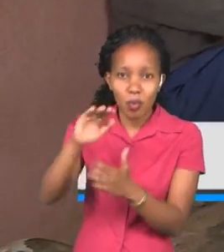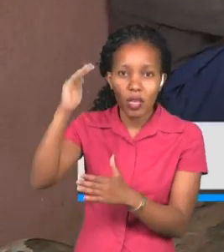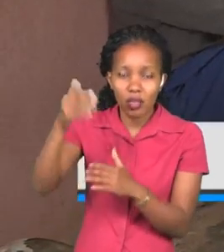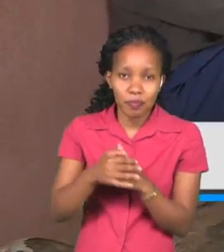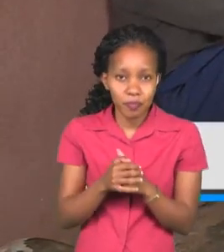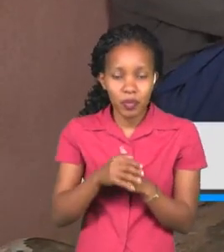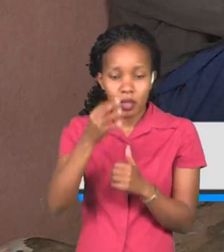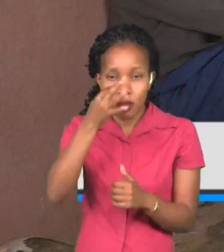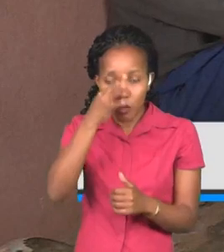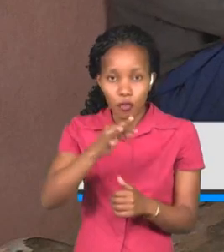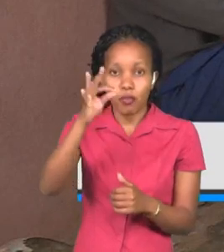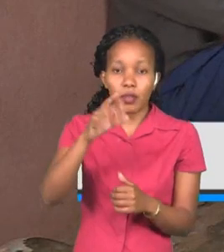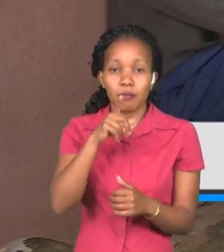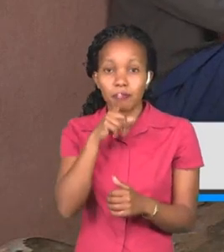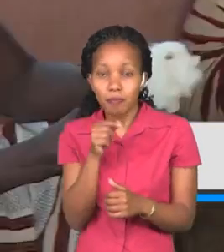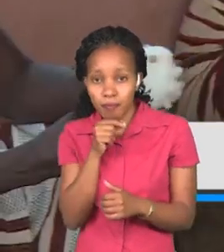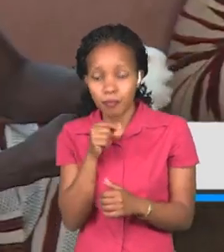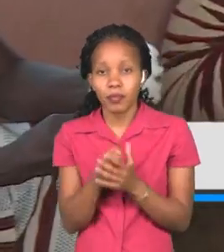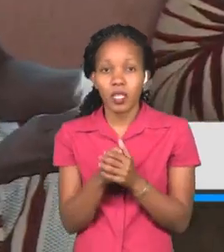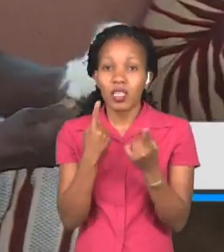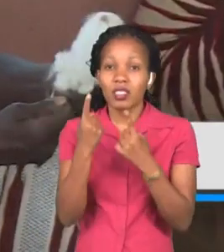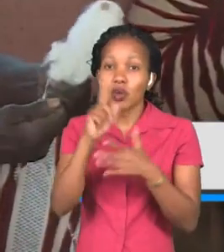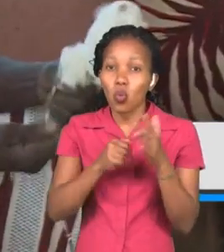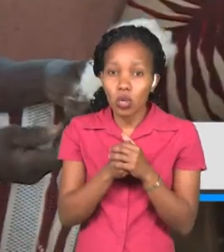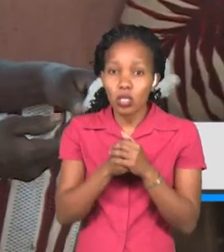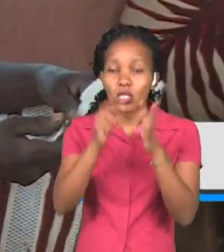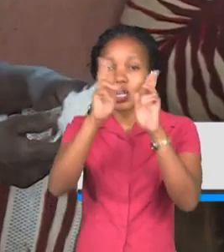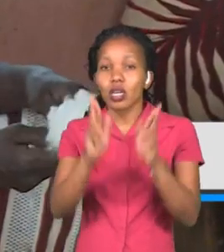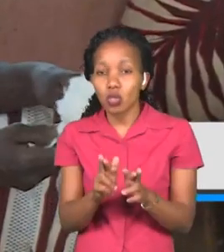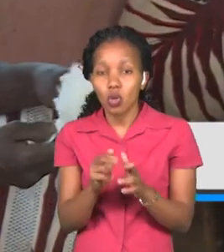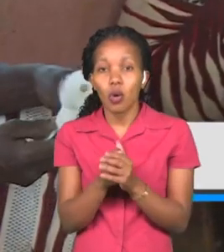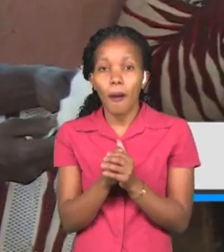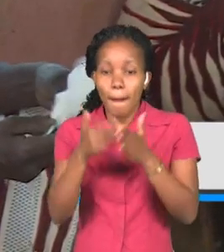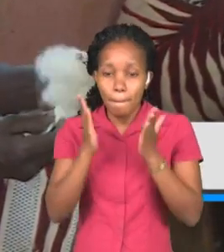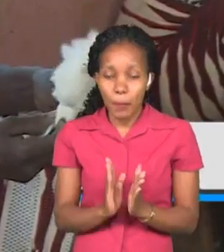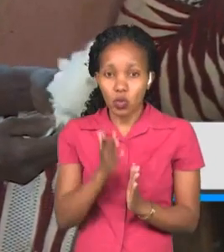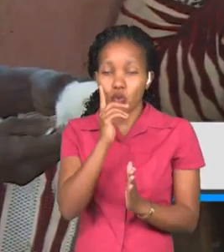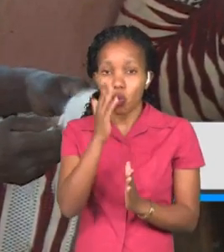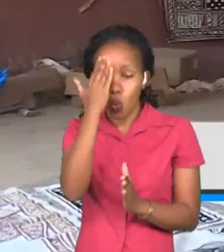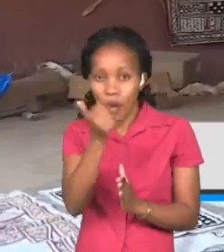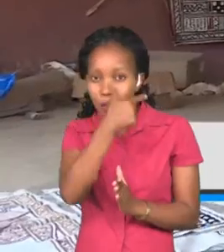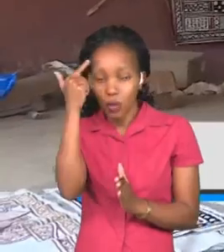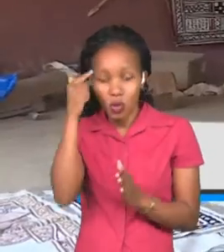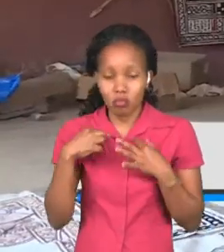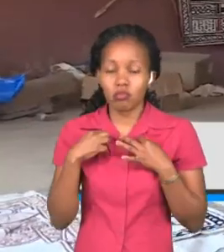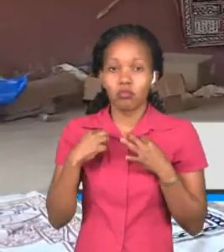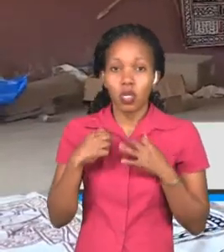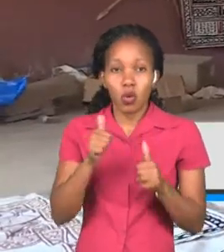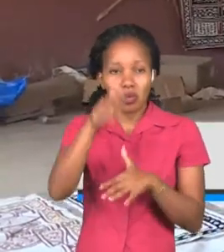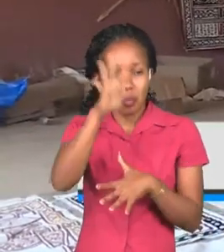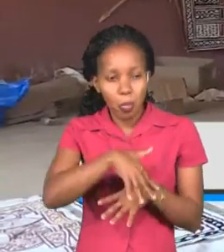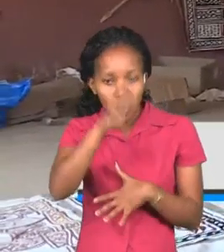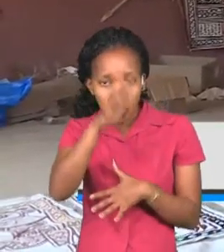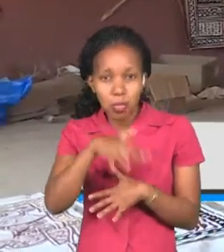French travel guide Petit Foutet describes Fakaha as internationally renowned for its handspun cotton cloth, which is painted by